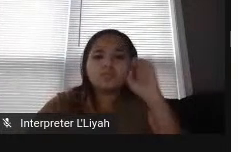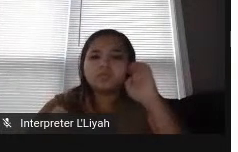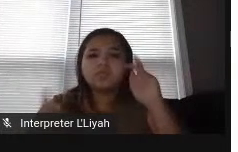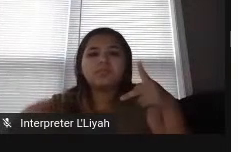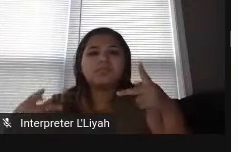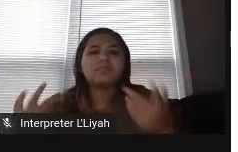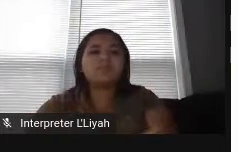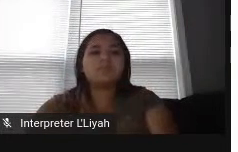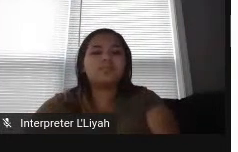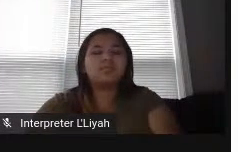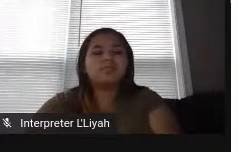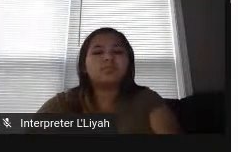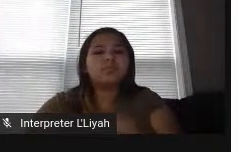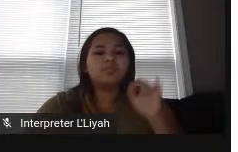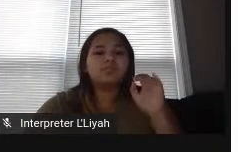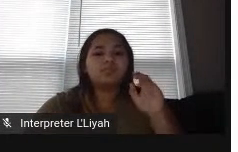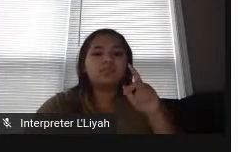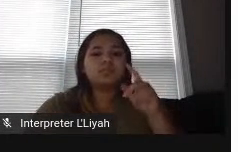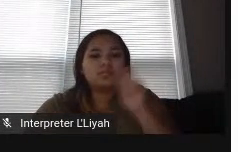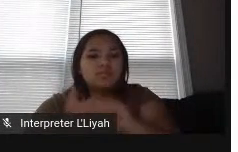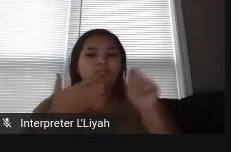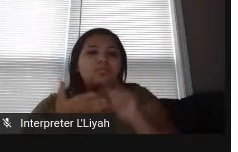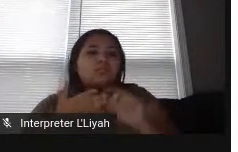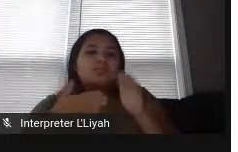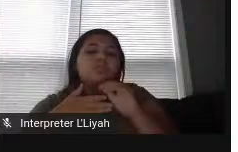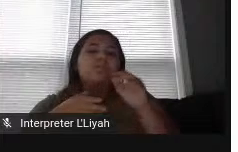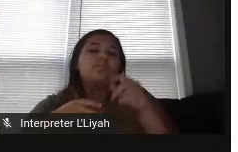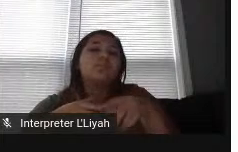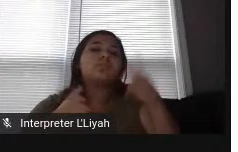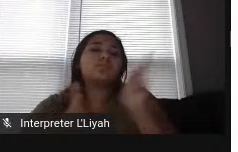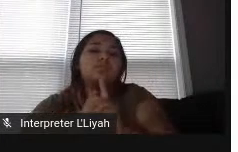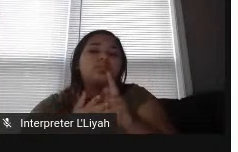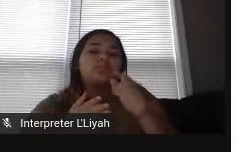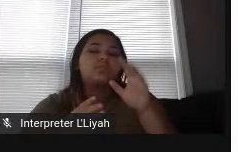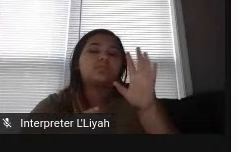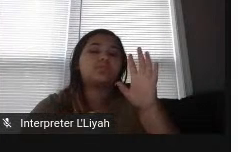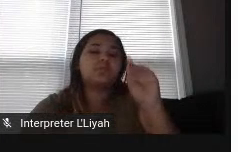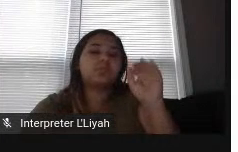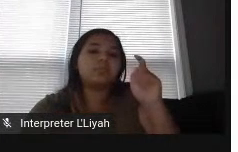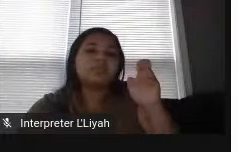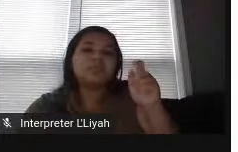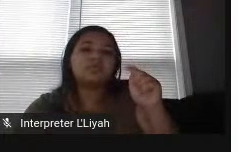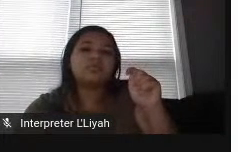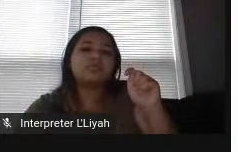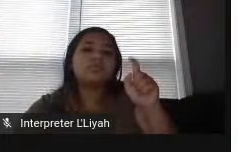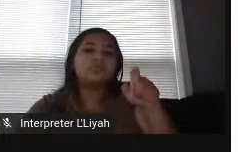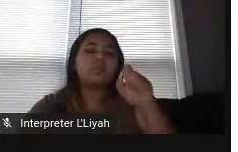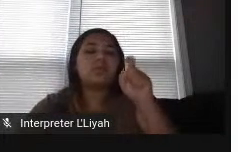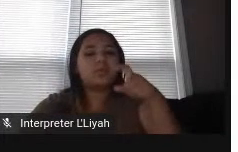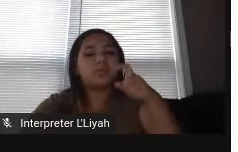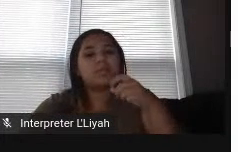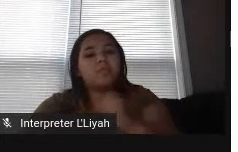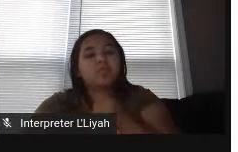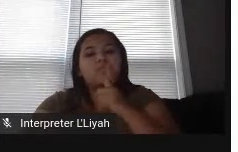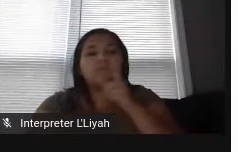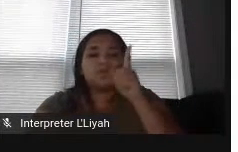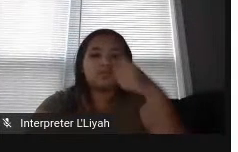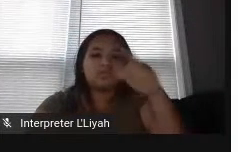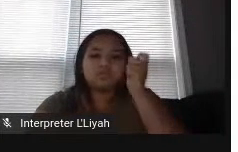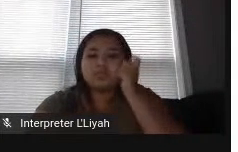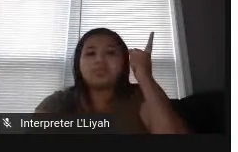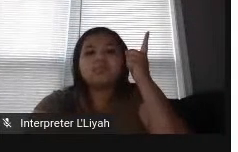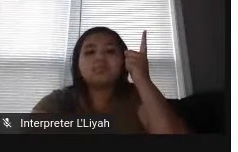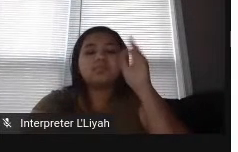an IEP? So it is a written legal document. You need to make sure you understand that